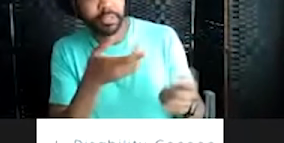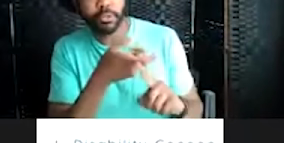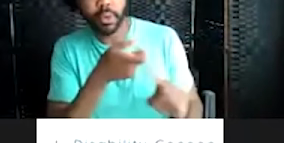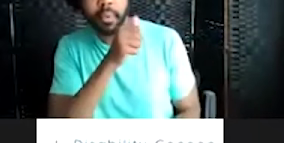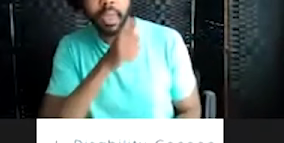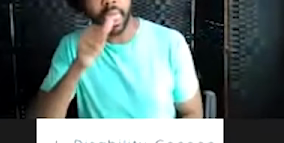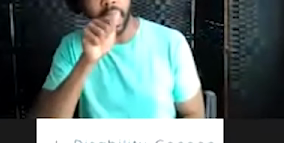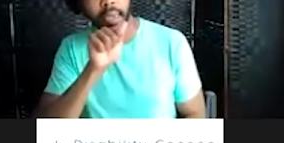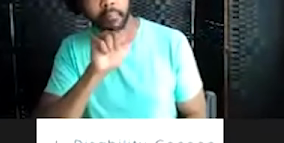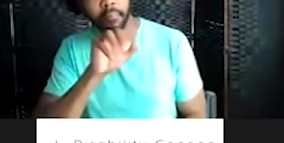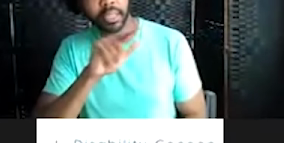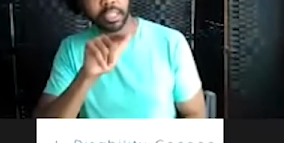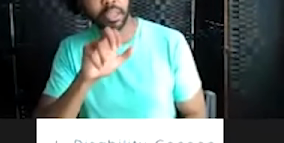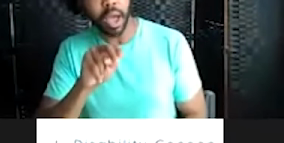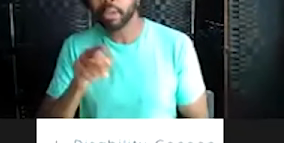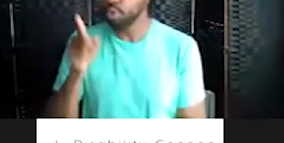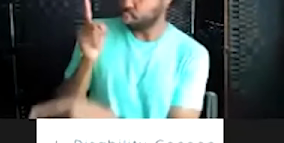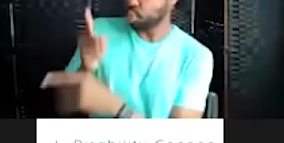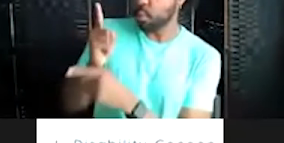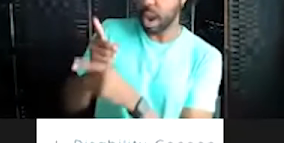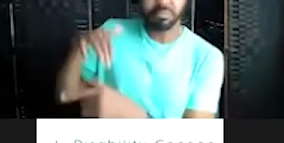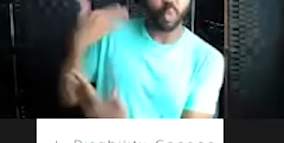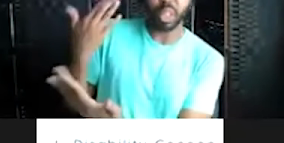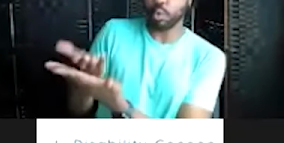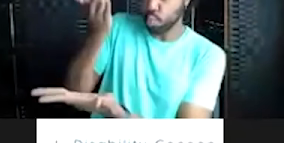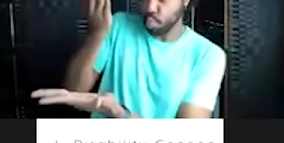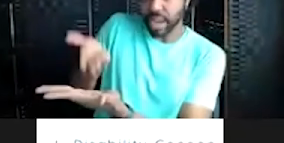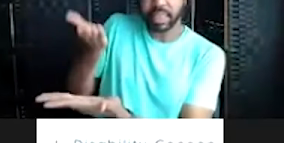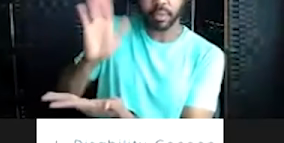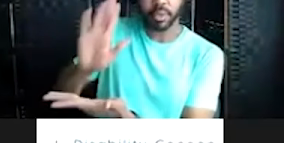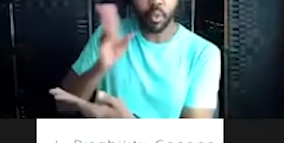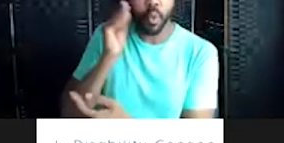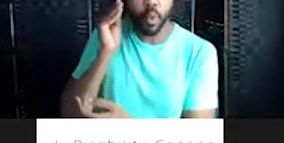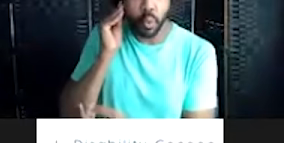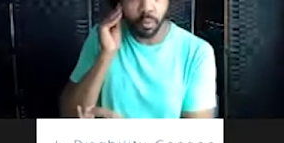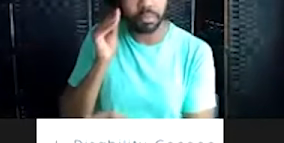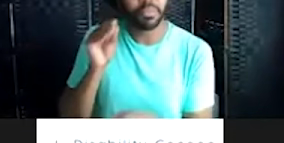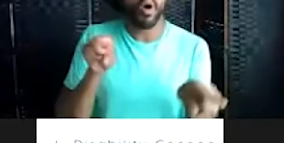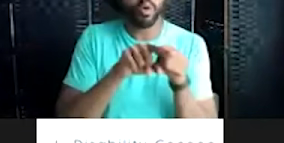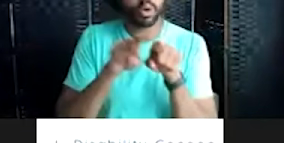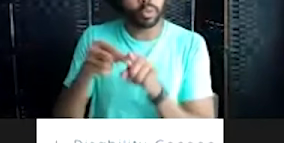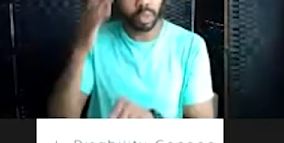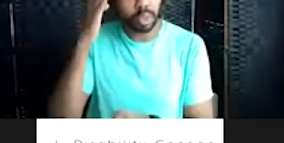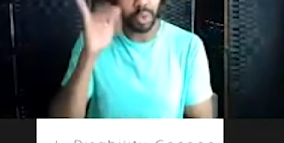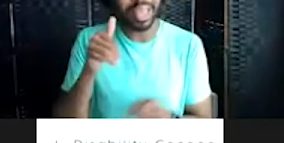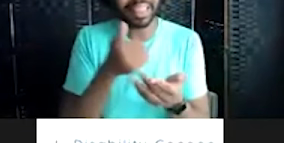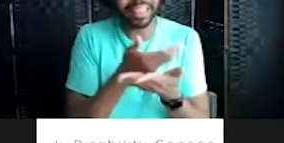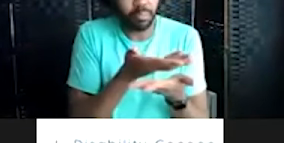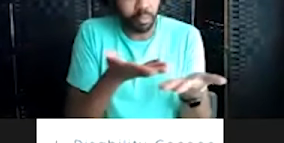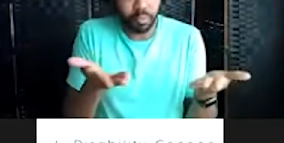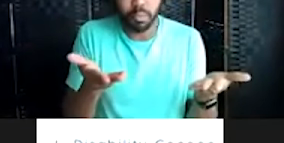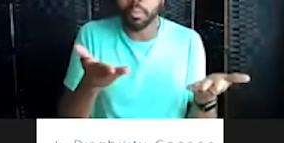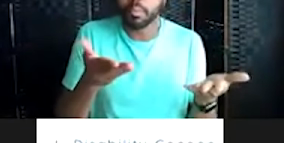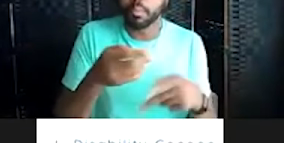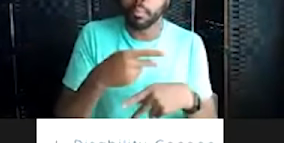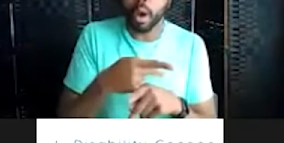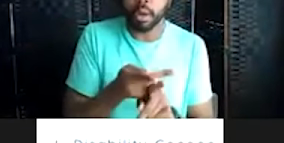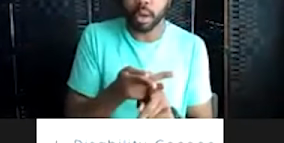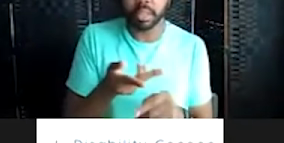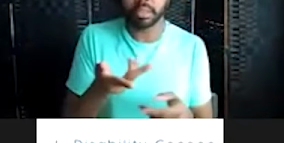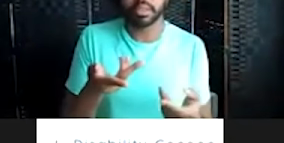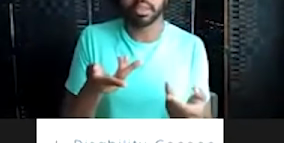door. And then we also know that these products are getting,